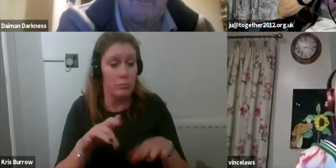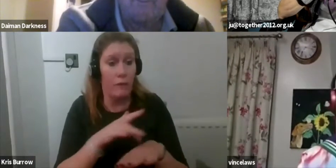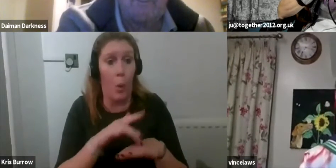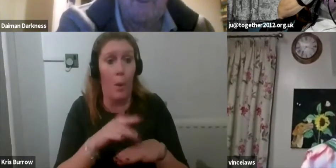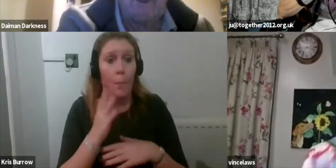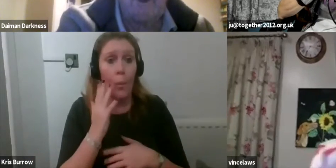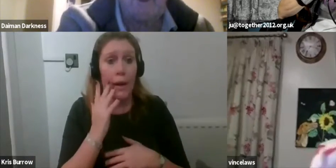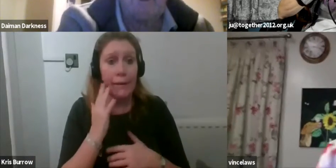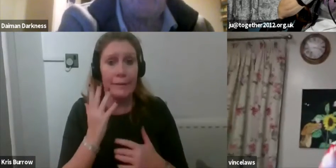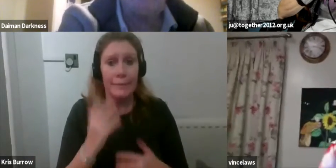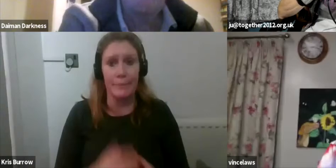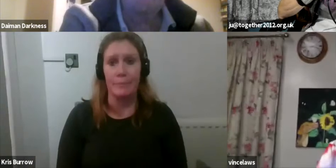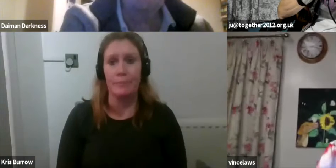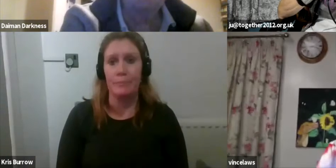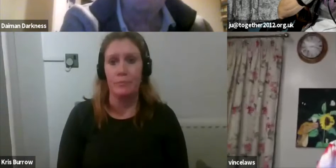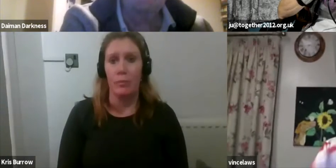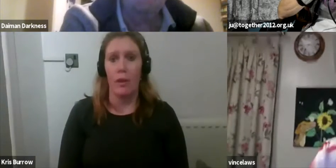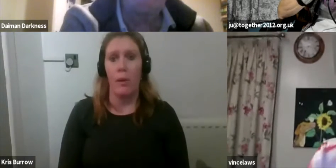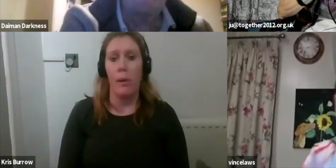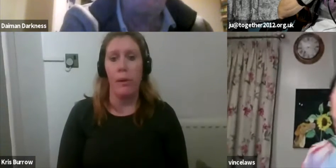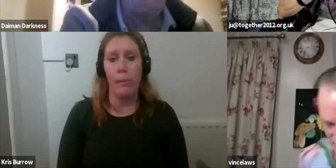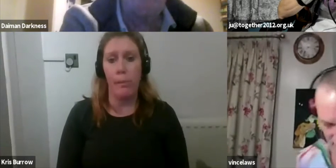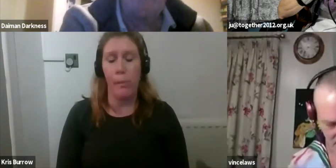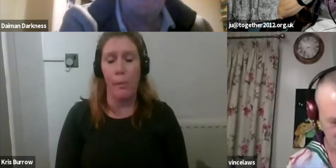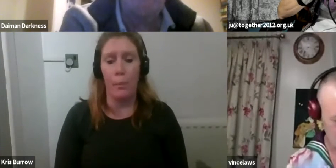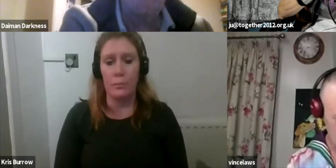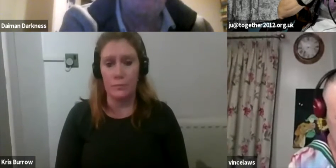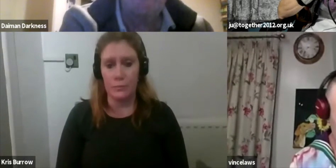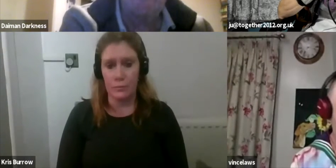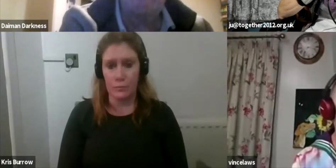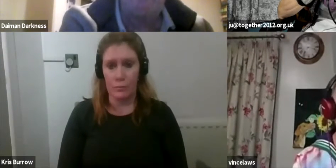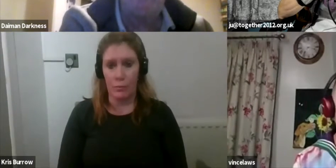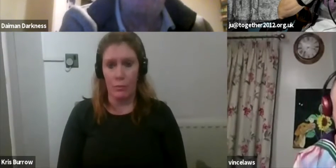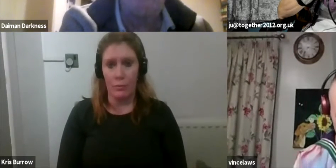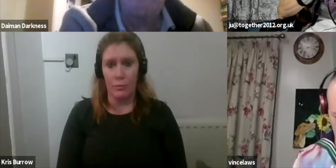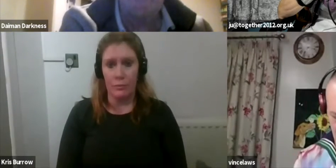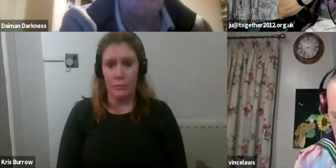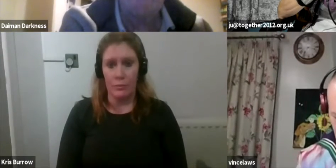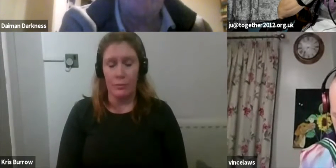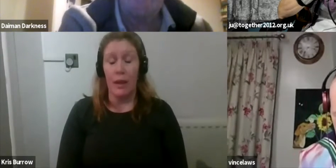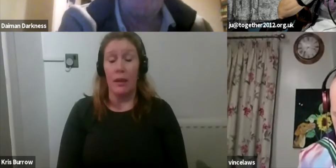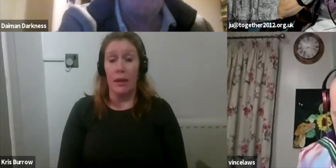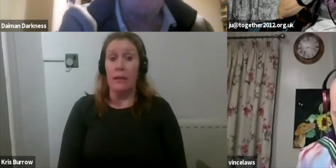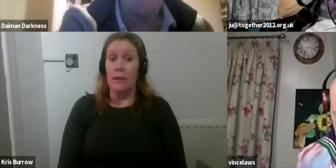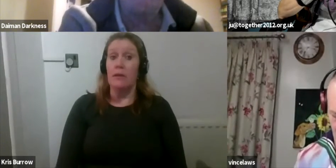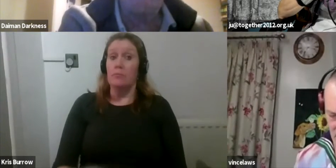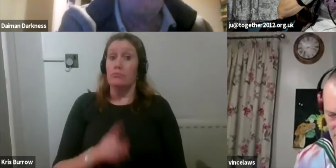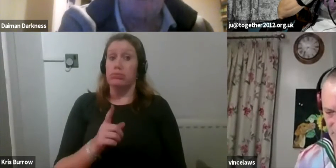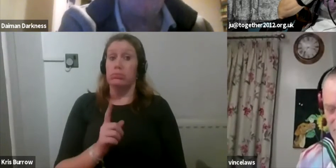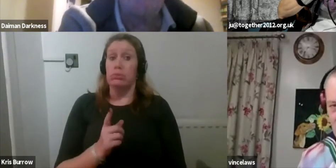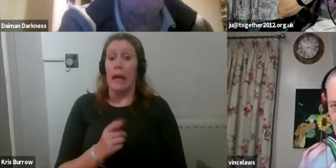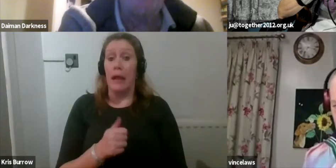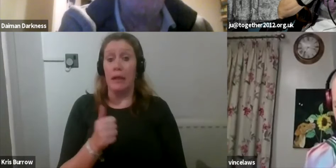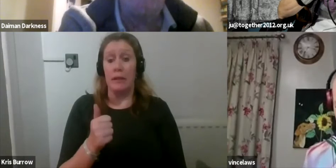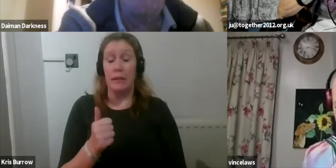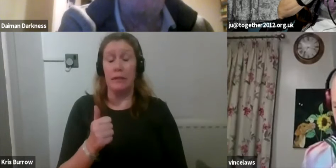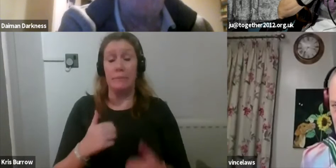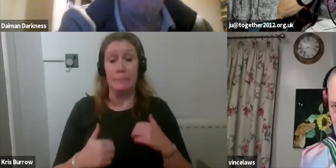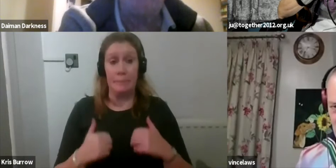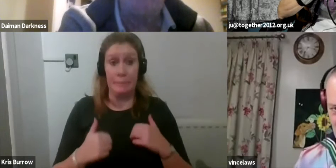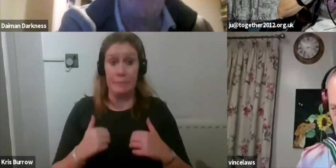tonight. Yes, that's an interesting point because, as you